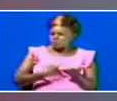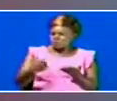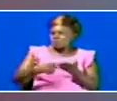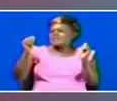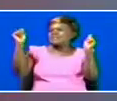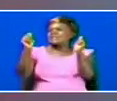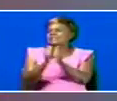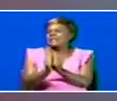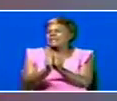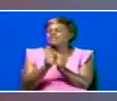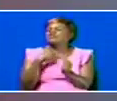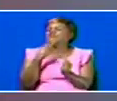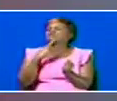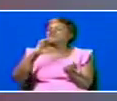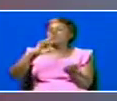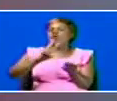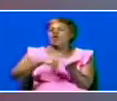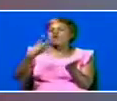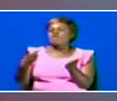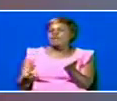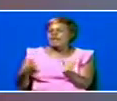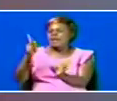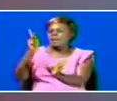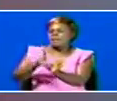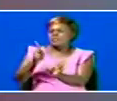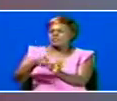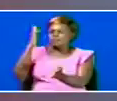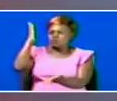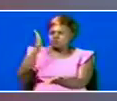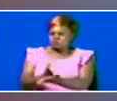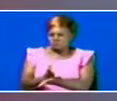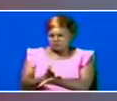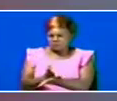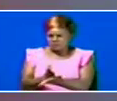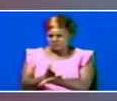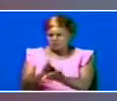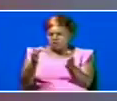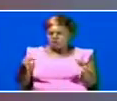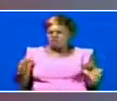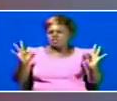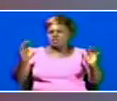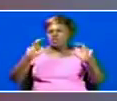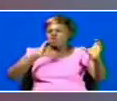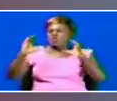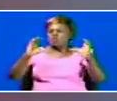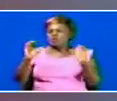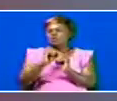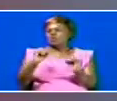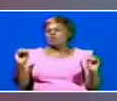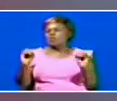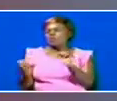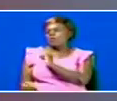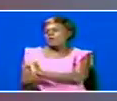the Kenya Rugby Union failed to confirm their participation on time and are yet to give an official communication to explain